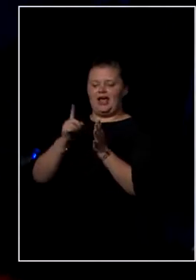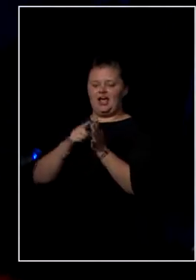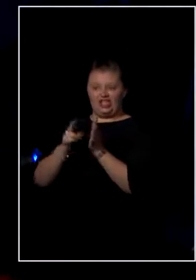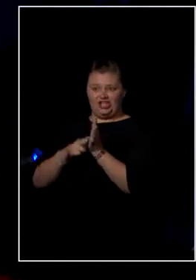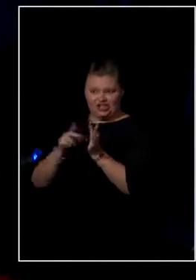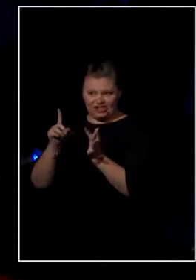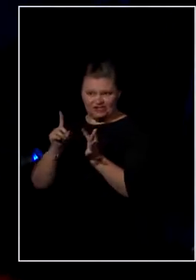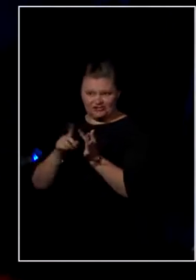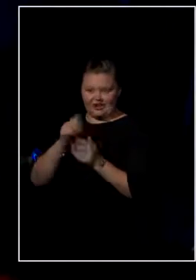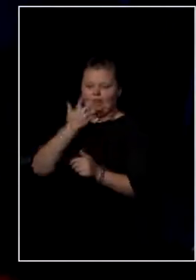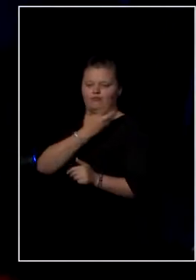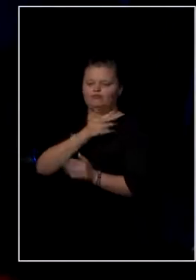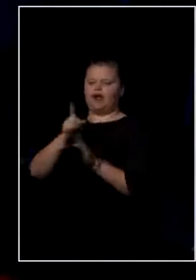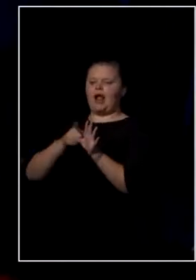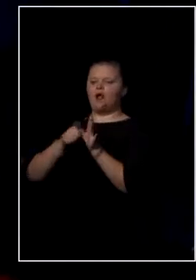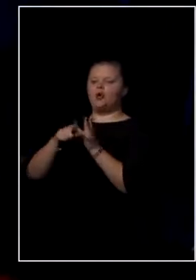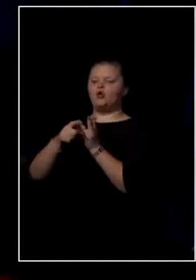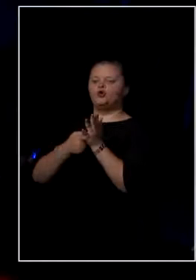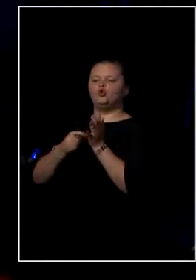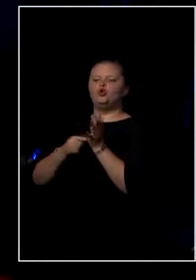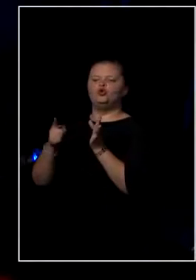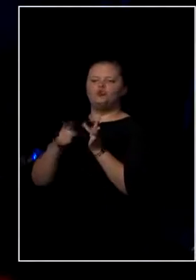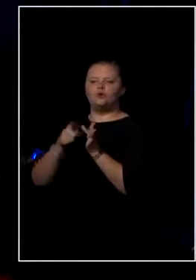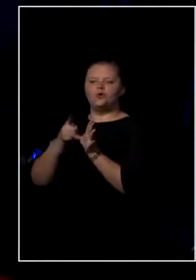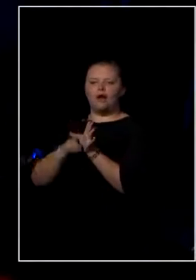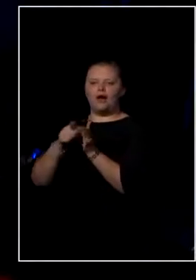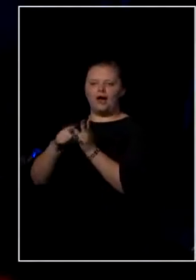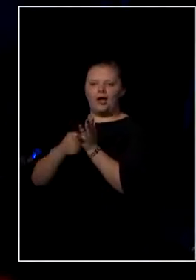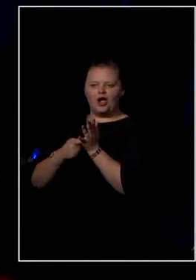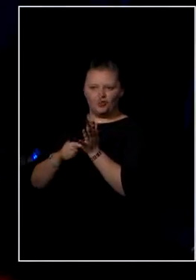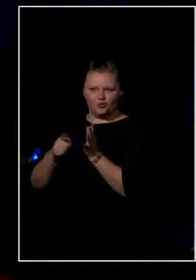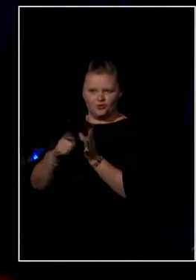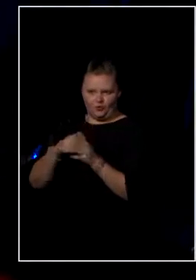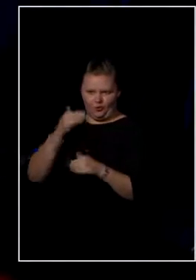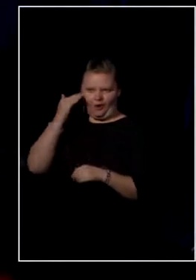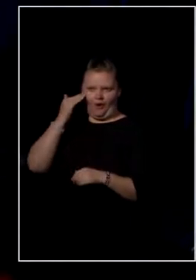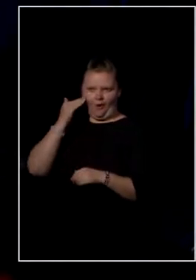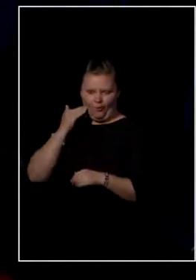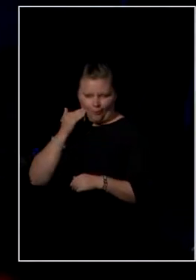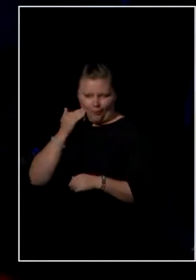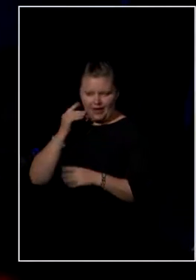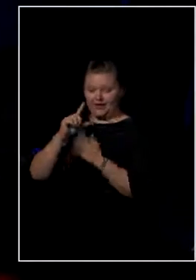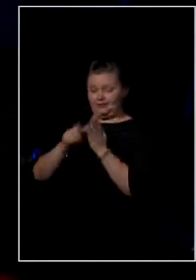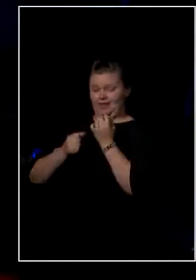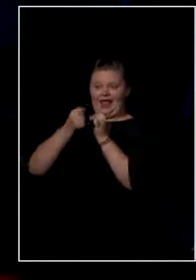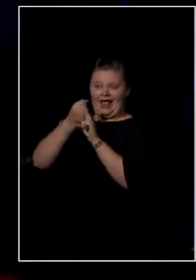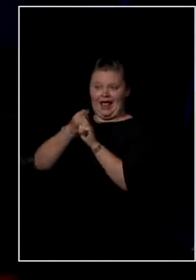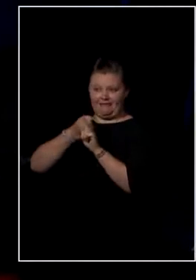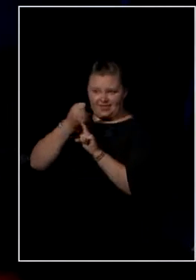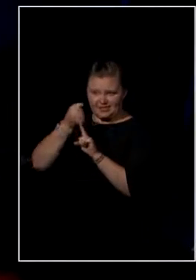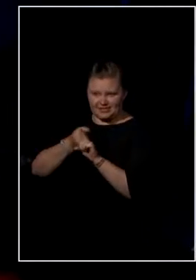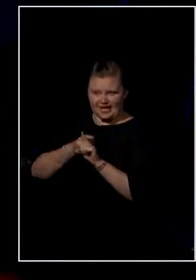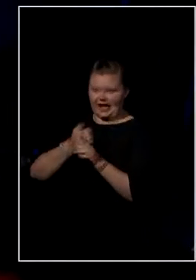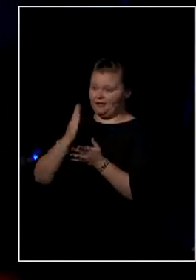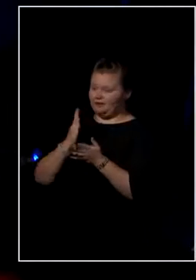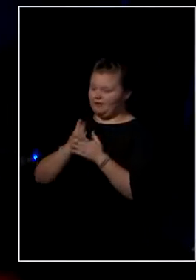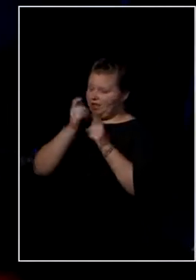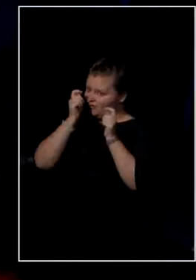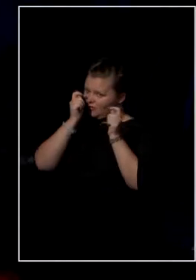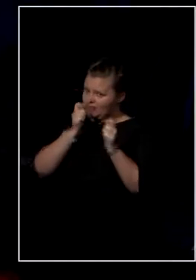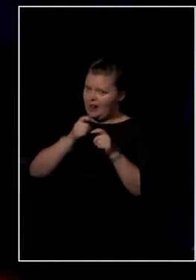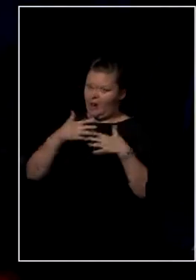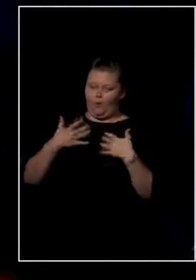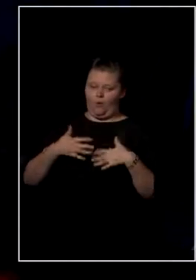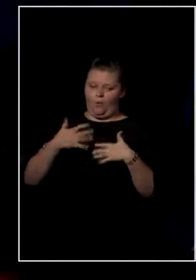proud Yorta Yorta woman, disability advocate. She is widely respected for her fearless advocacy regarding violence